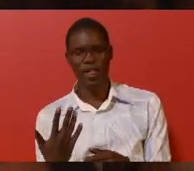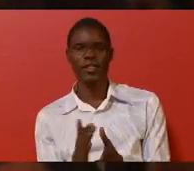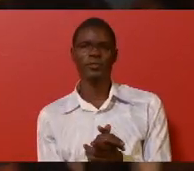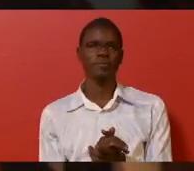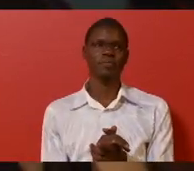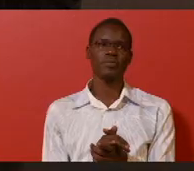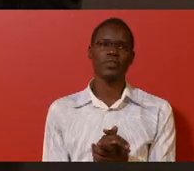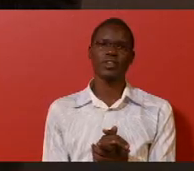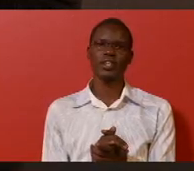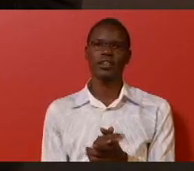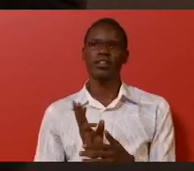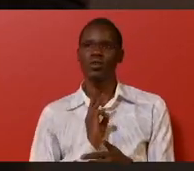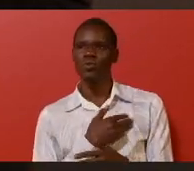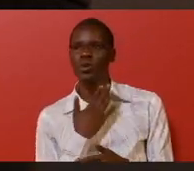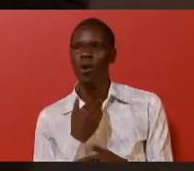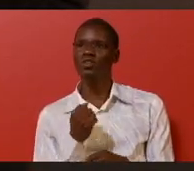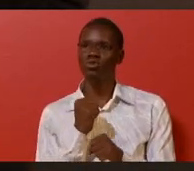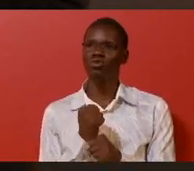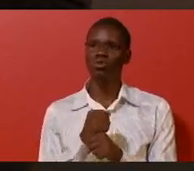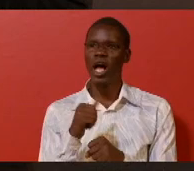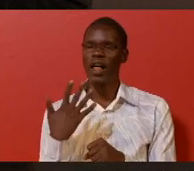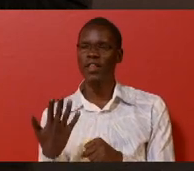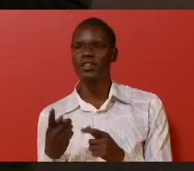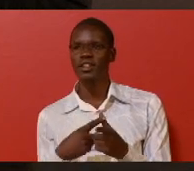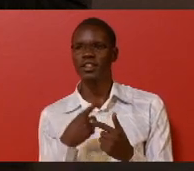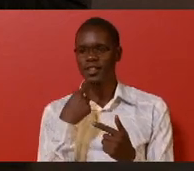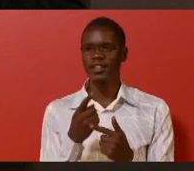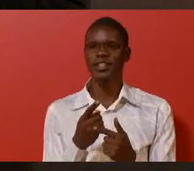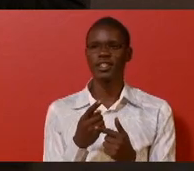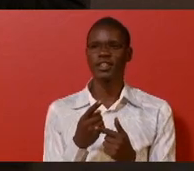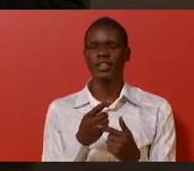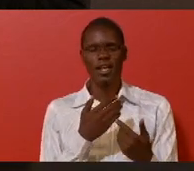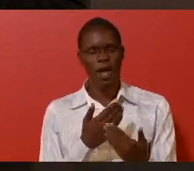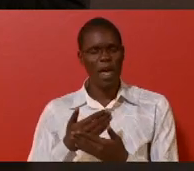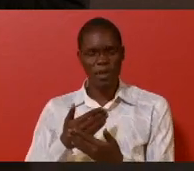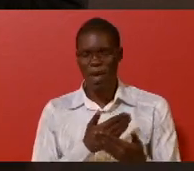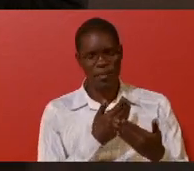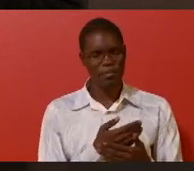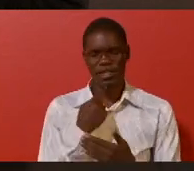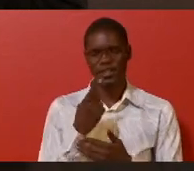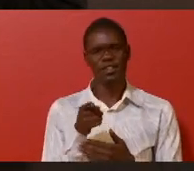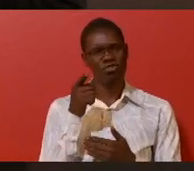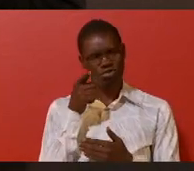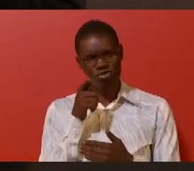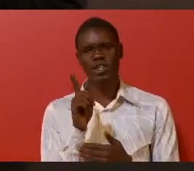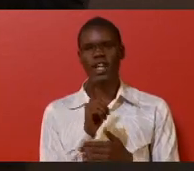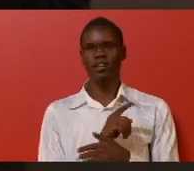But we men, sometimes we want her to do everything, and then we are ready, and we're saying, baby, baby, and she's saying, baby, baby